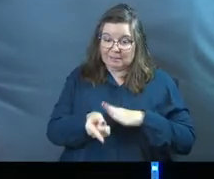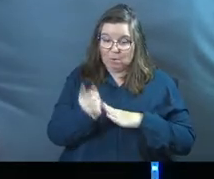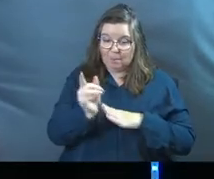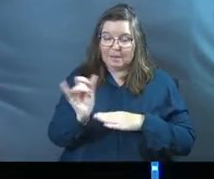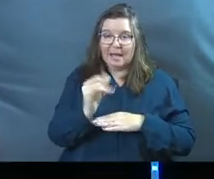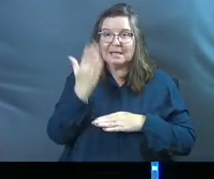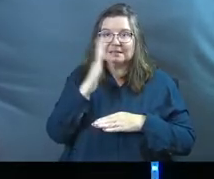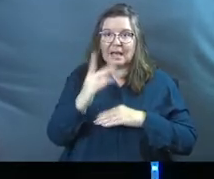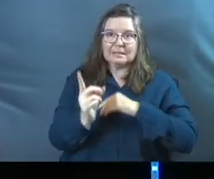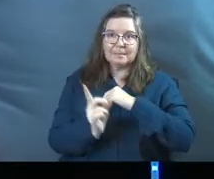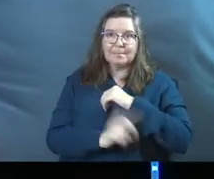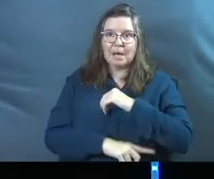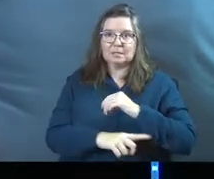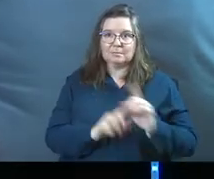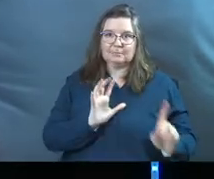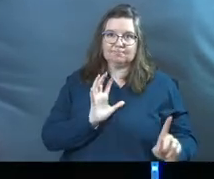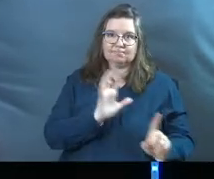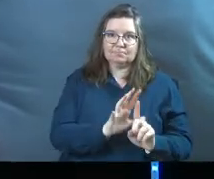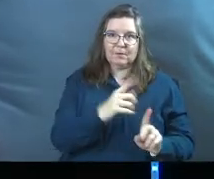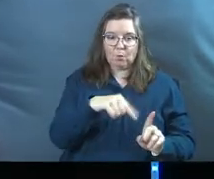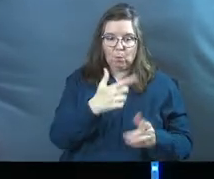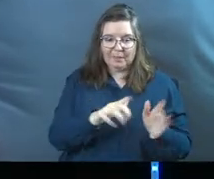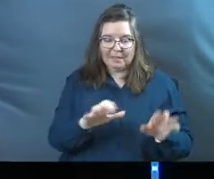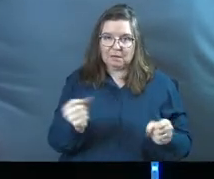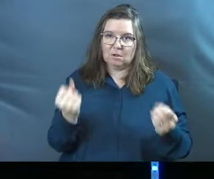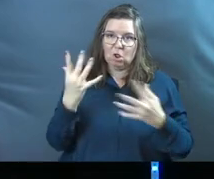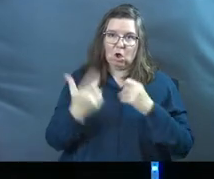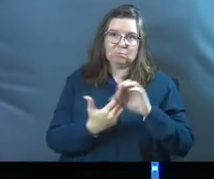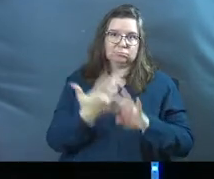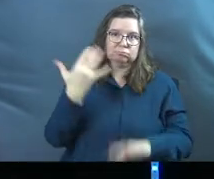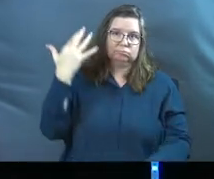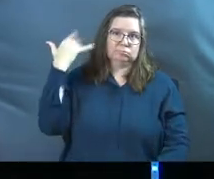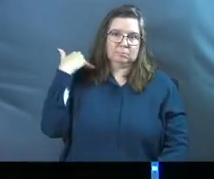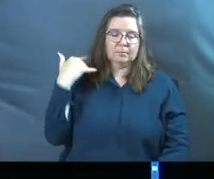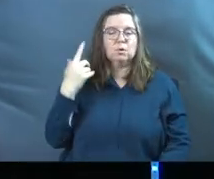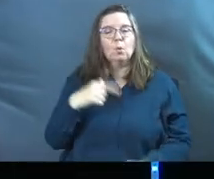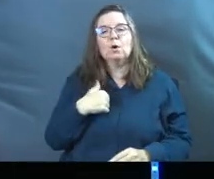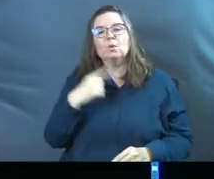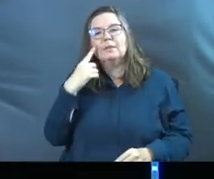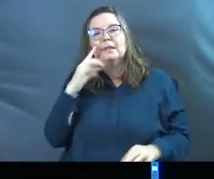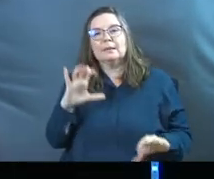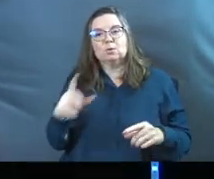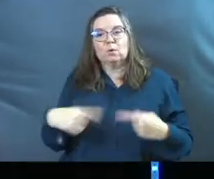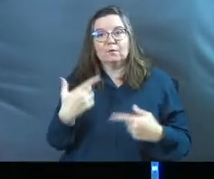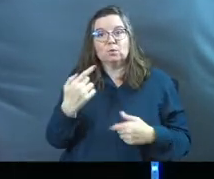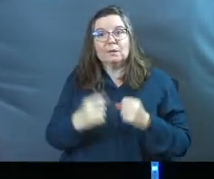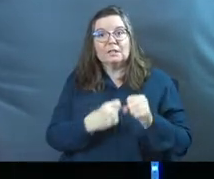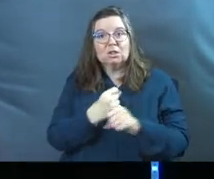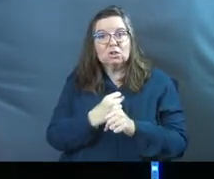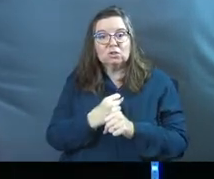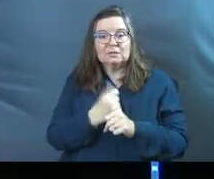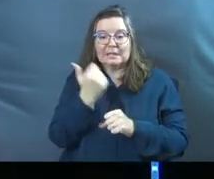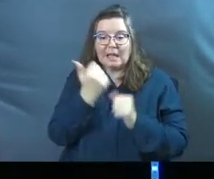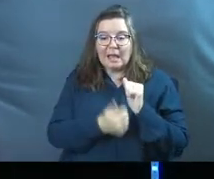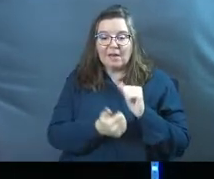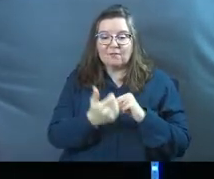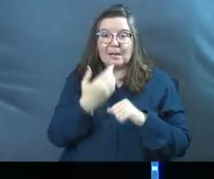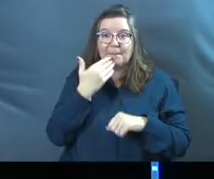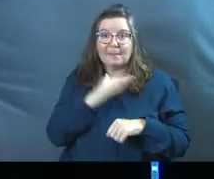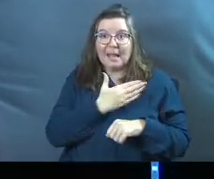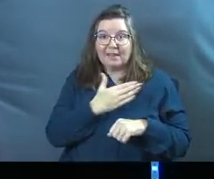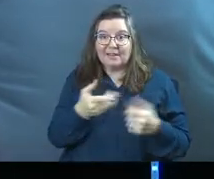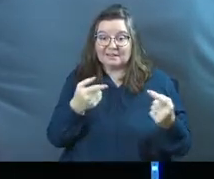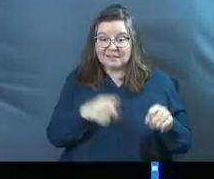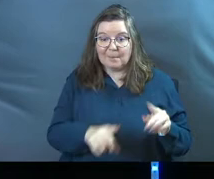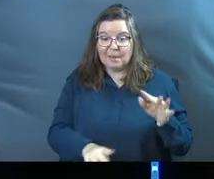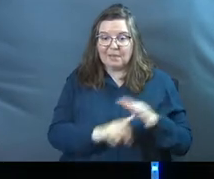moment as God's punishment for them for what they did a long time ago. So what do you think they've been doing for 21 years? Every single bad thing